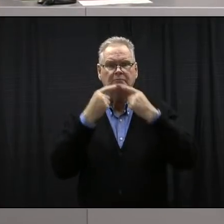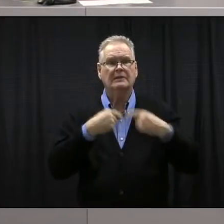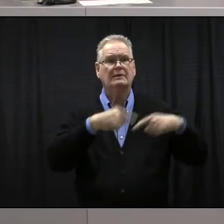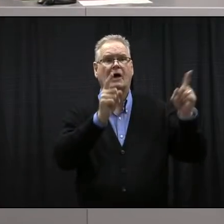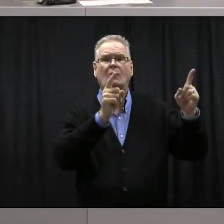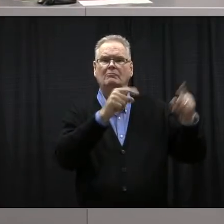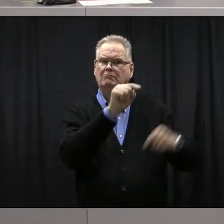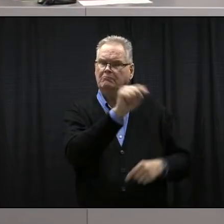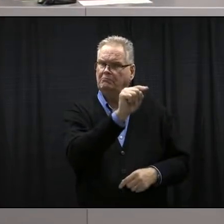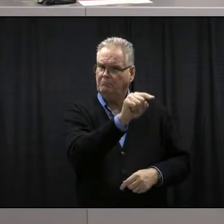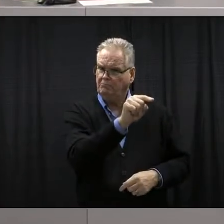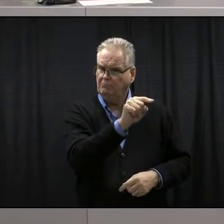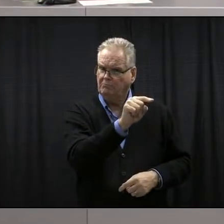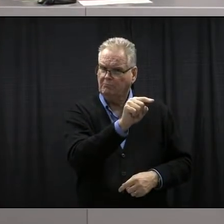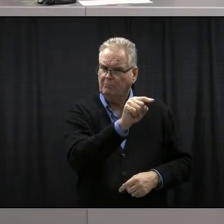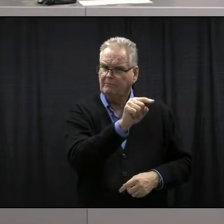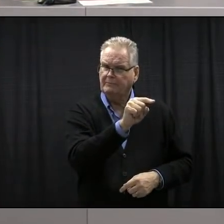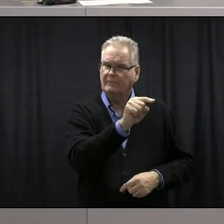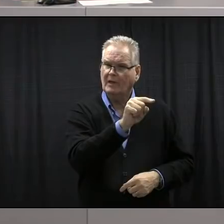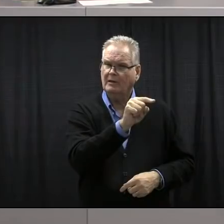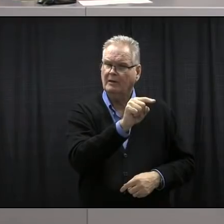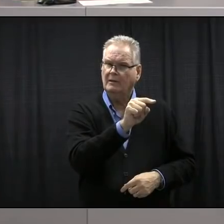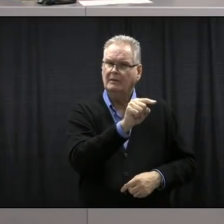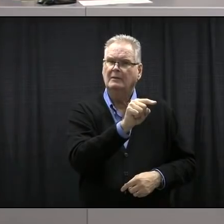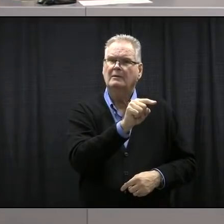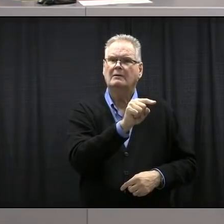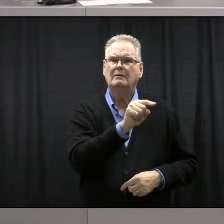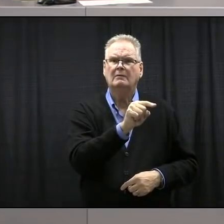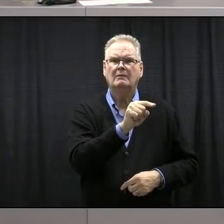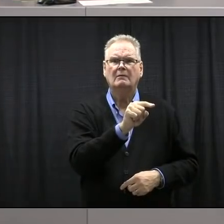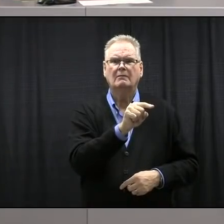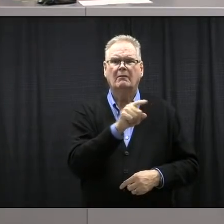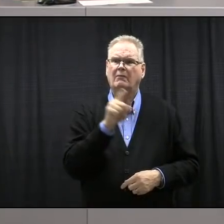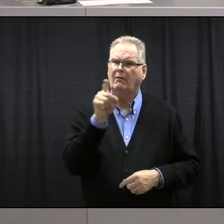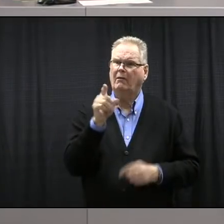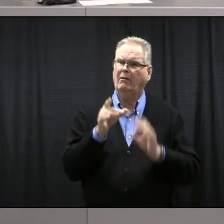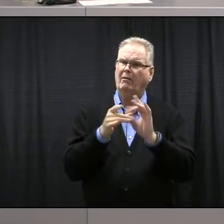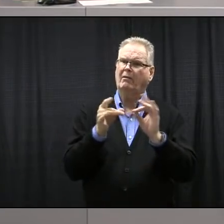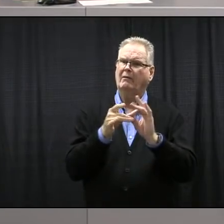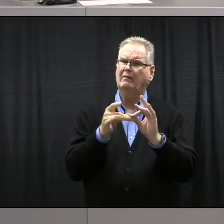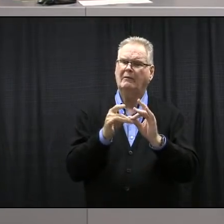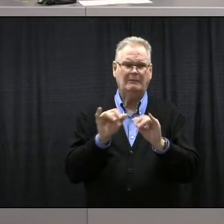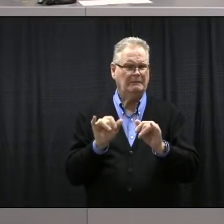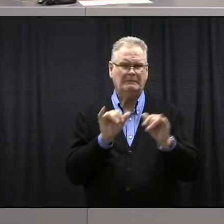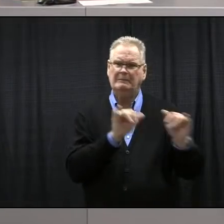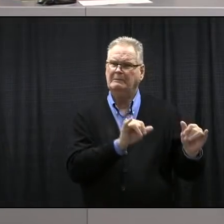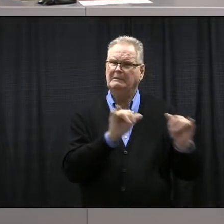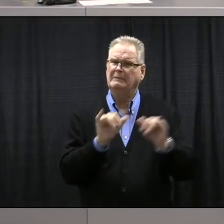private employees of any kind are not being mandated